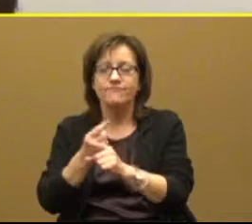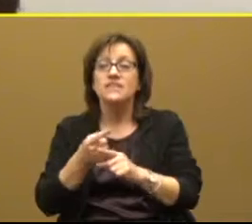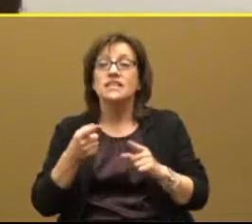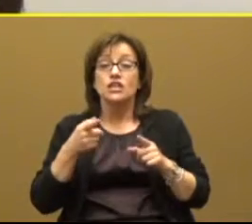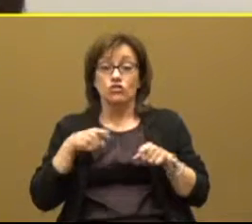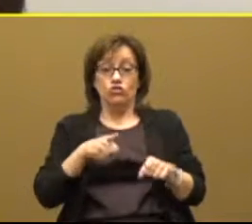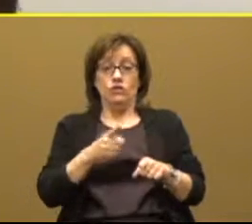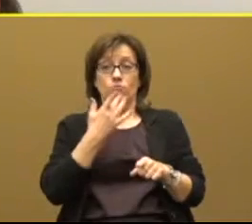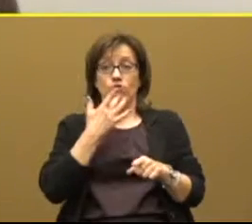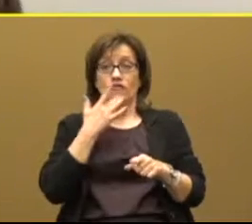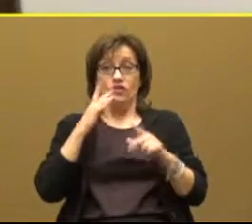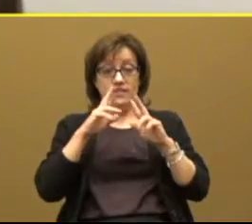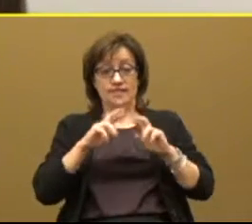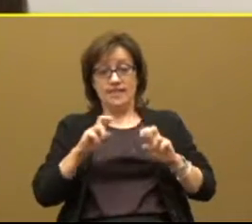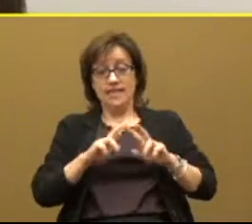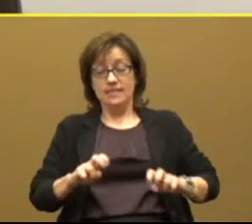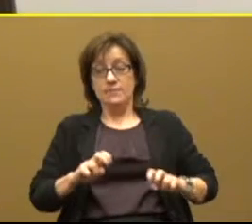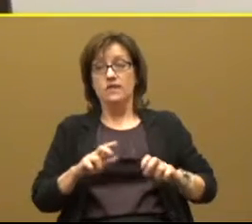guys find preference